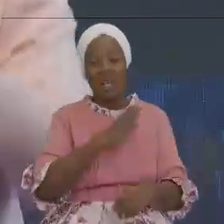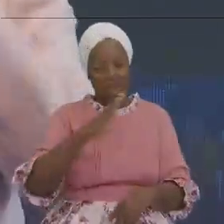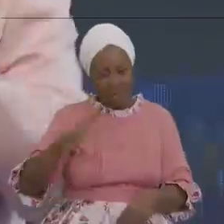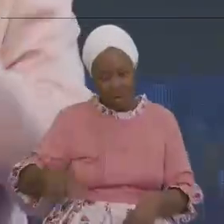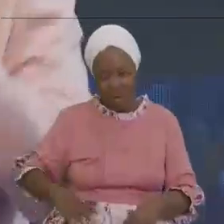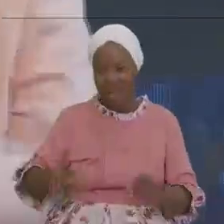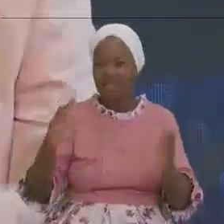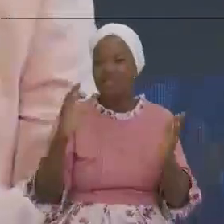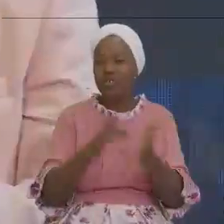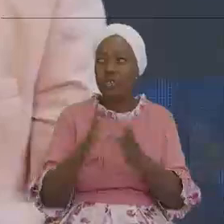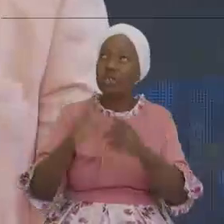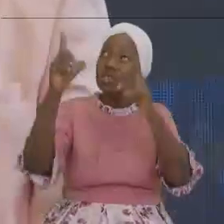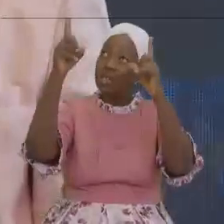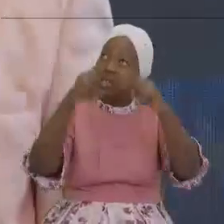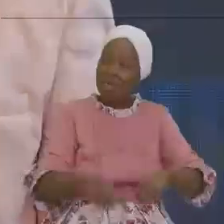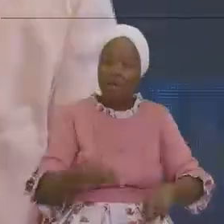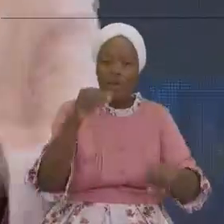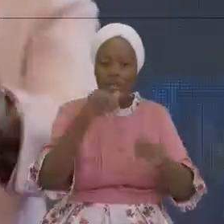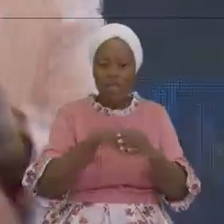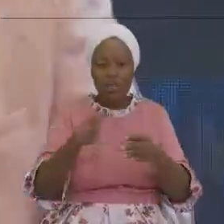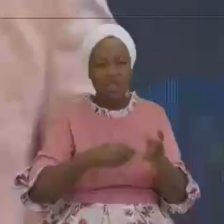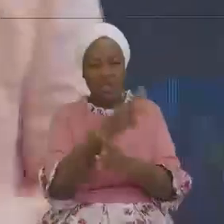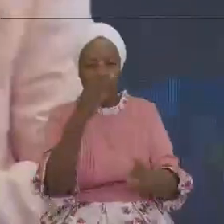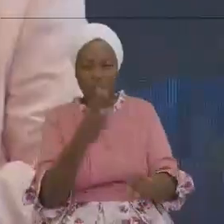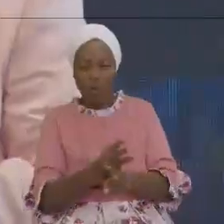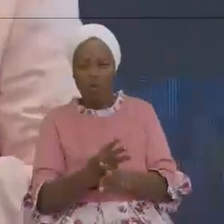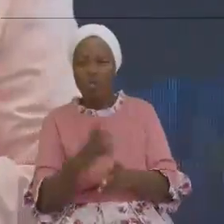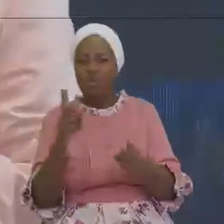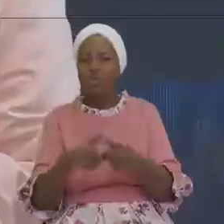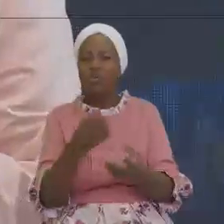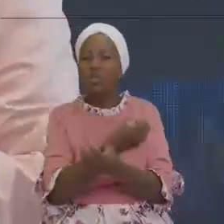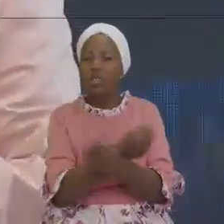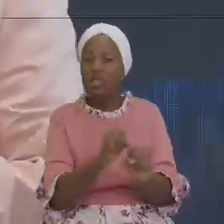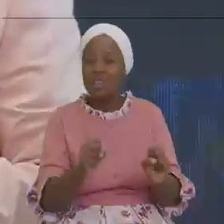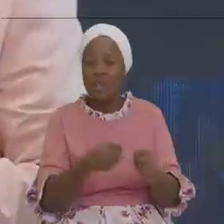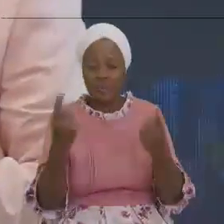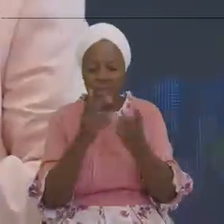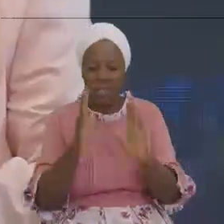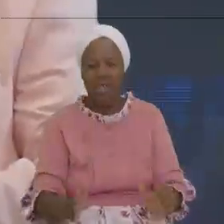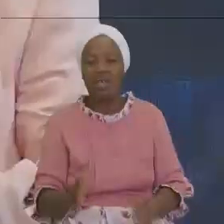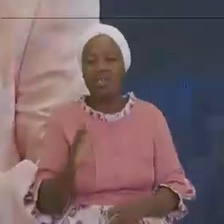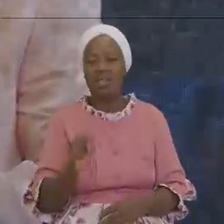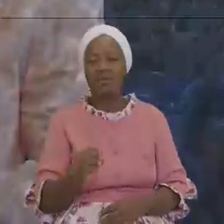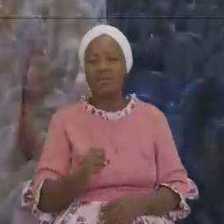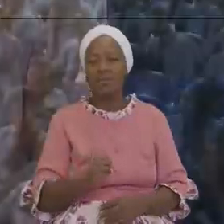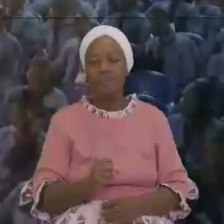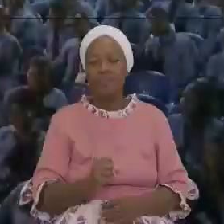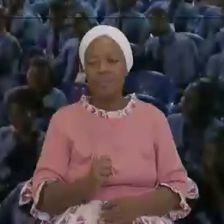Jesus came into the world to save sinners.